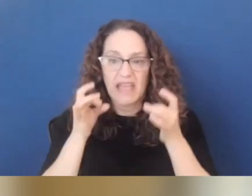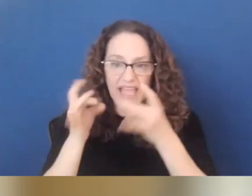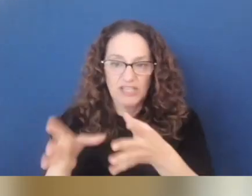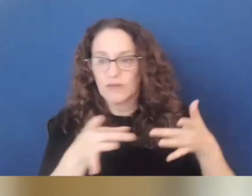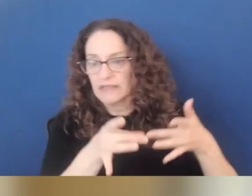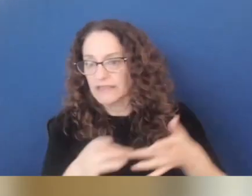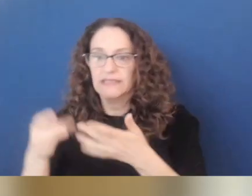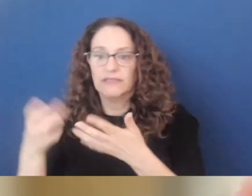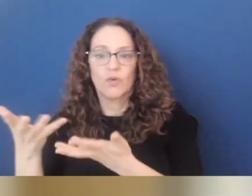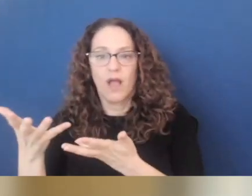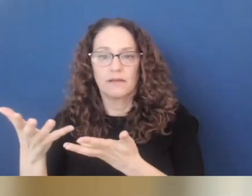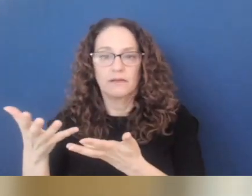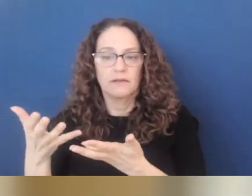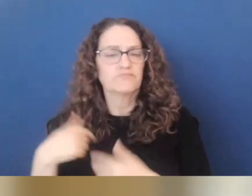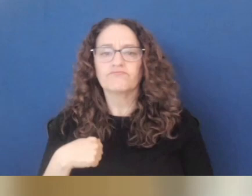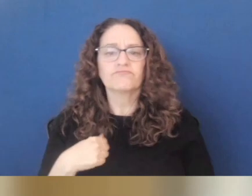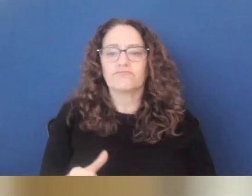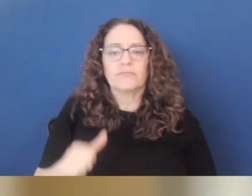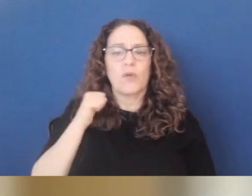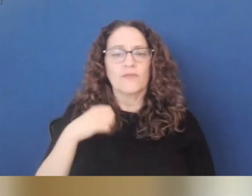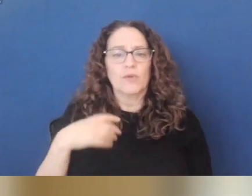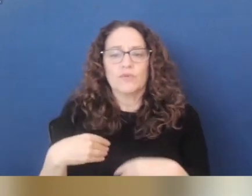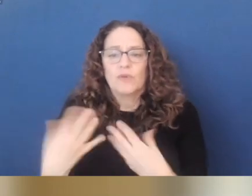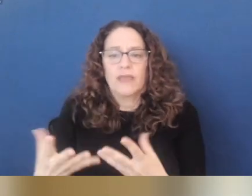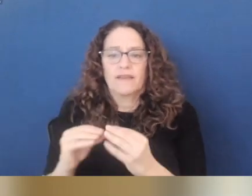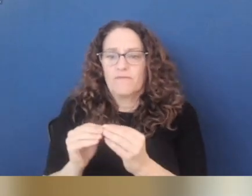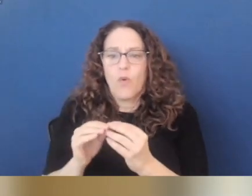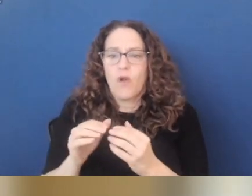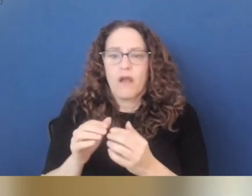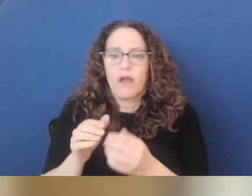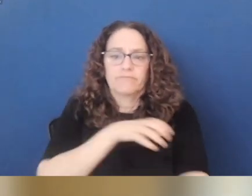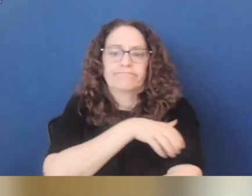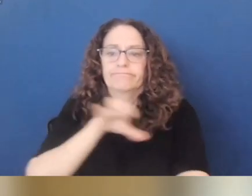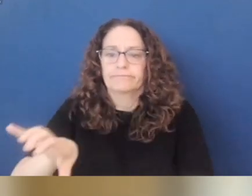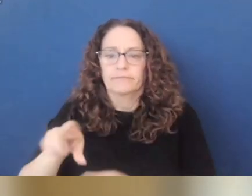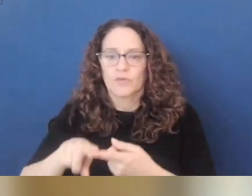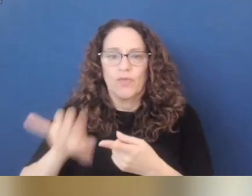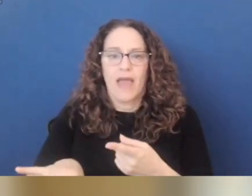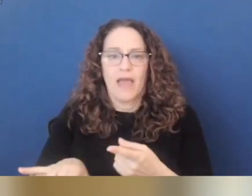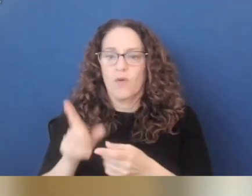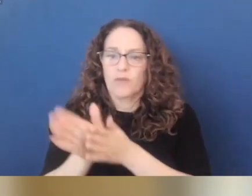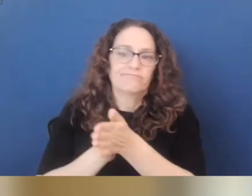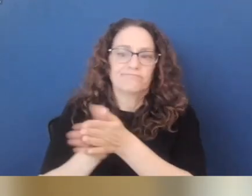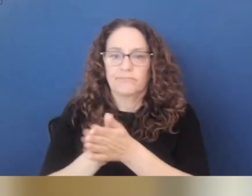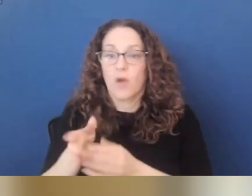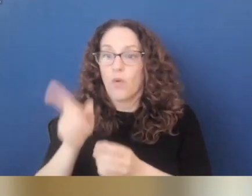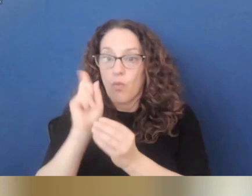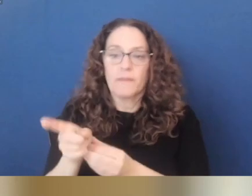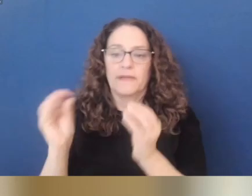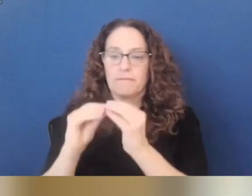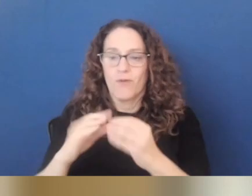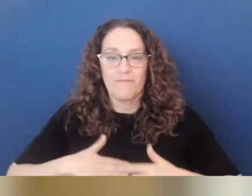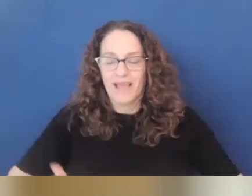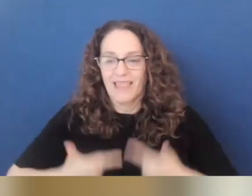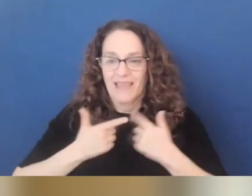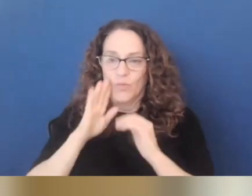to it. And we say that with such absolute determination that we do not give one more minute of our life to it.